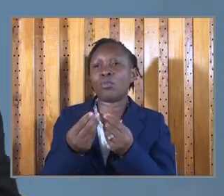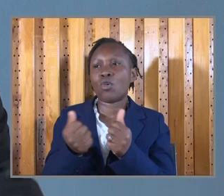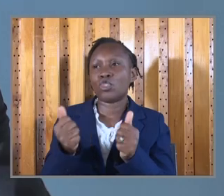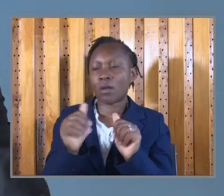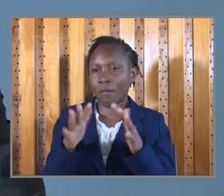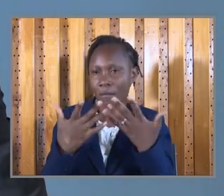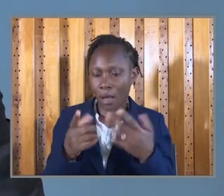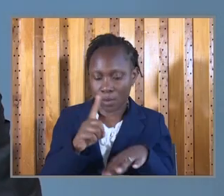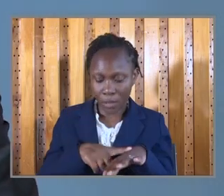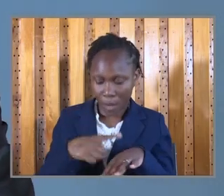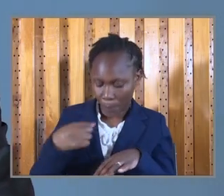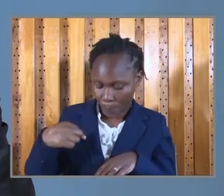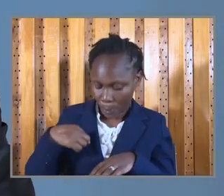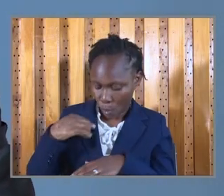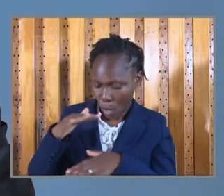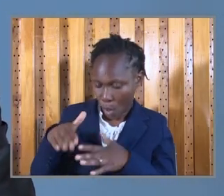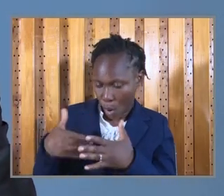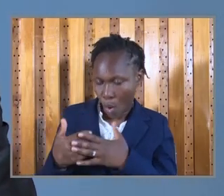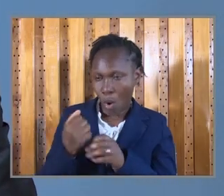together.